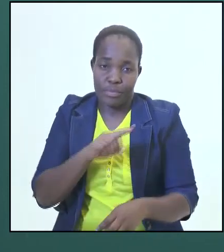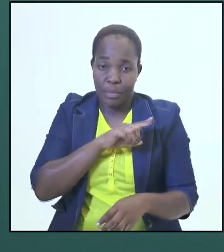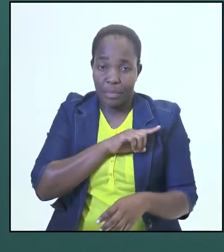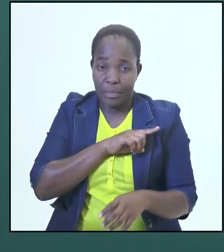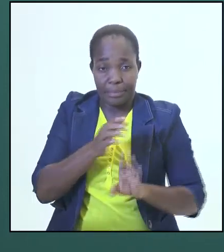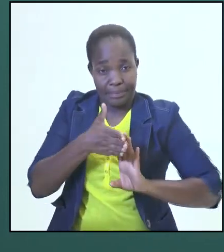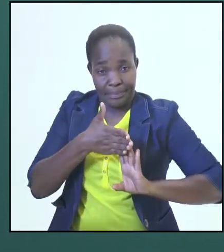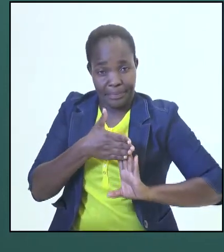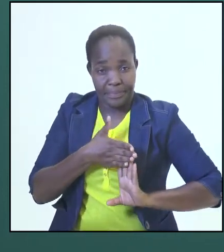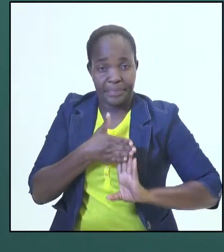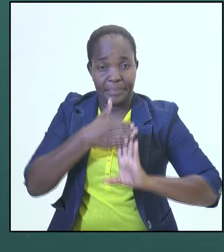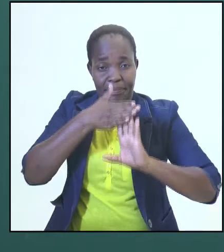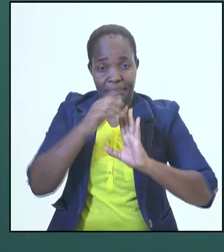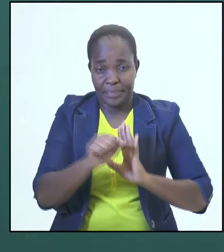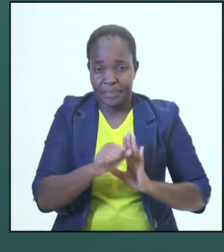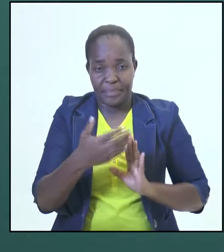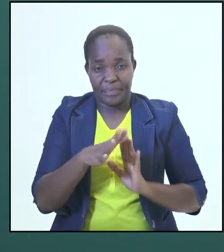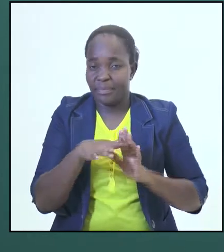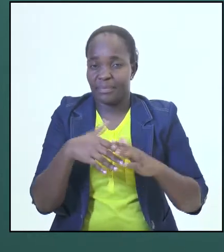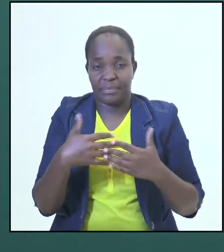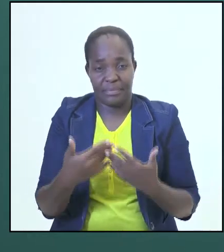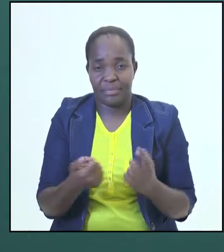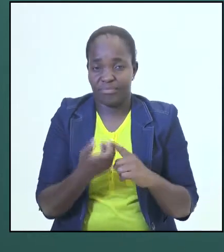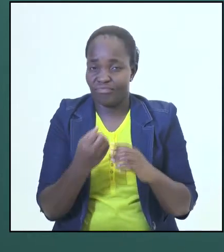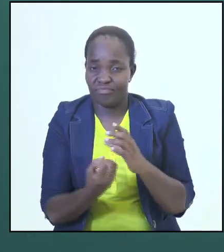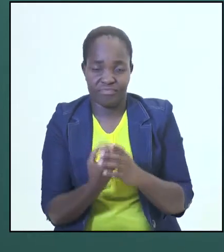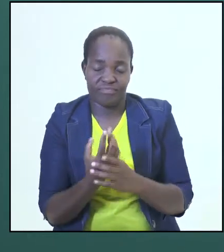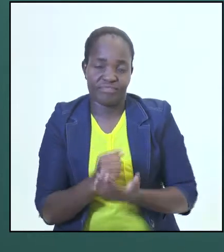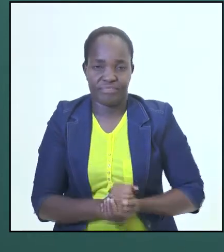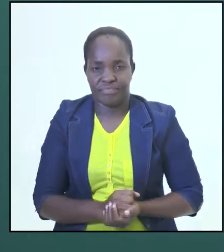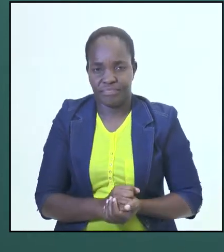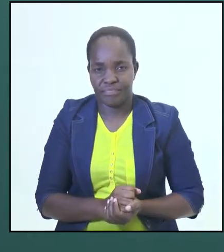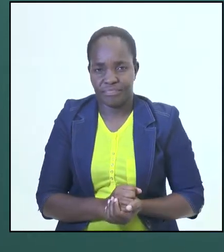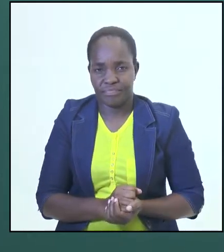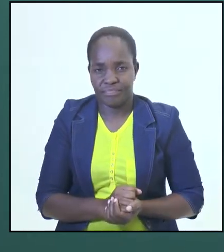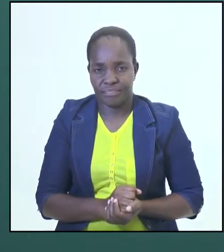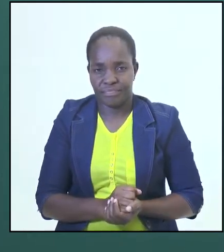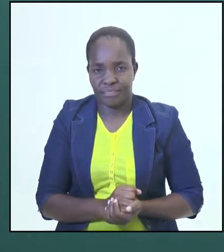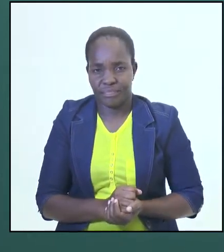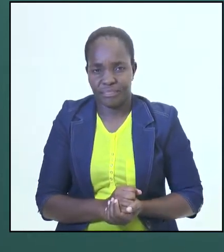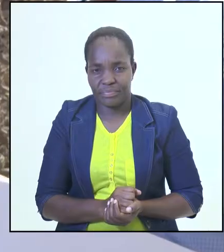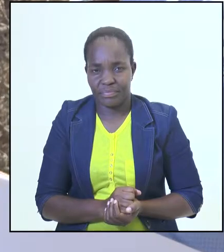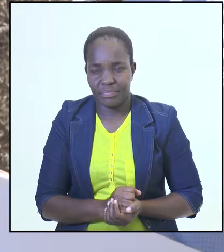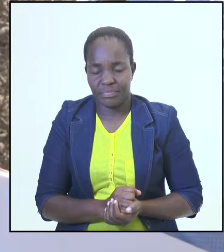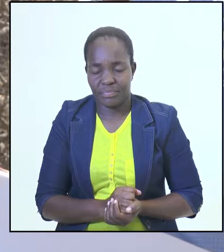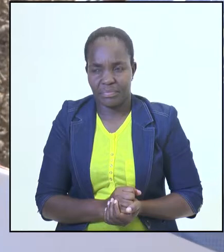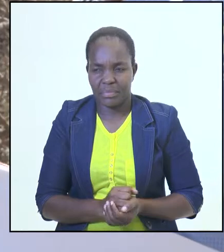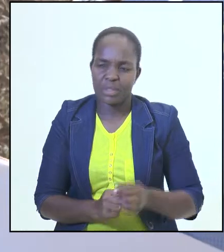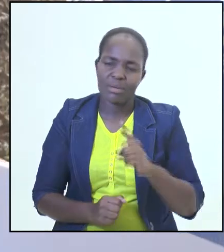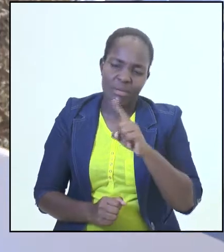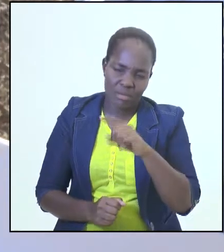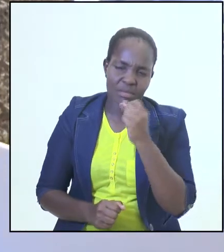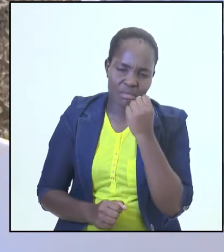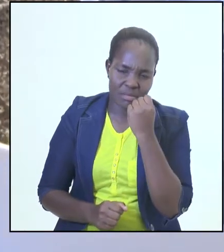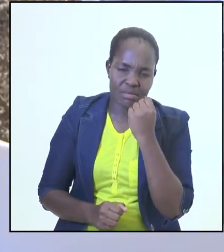exhausted from the crop. In terms of minerals the crops takes out of the ground. That's very clever.